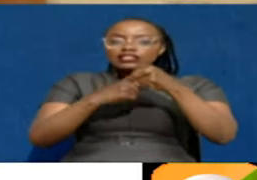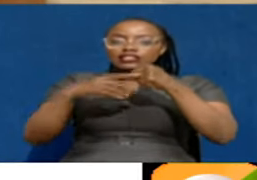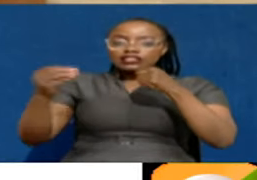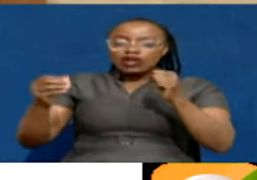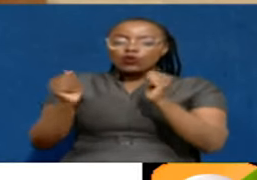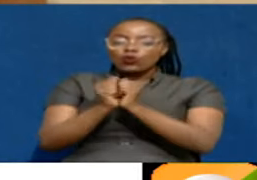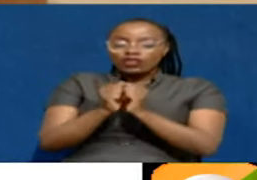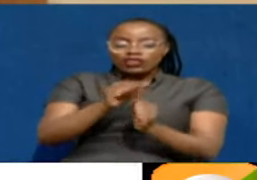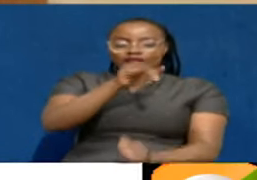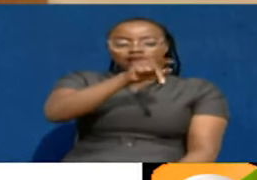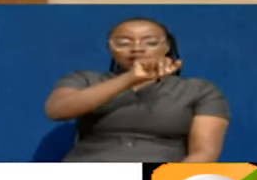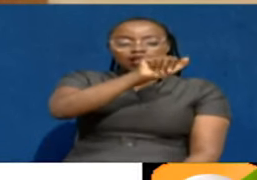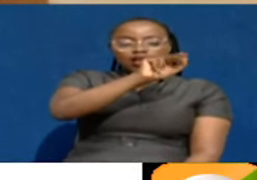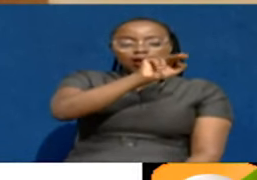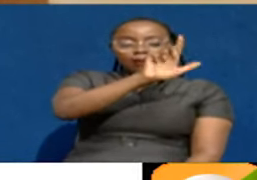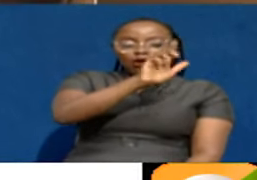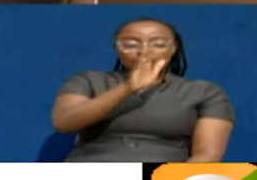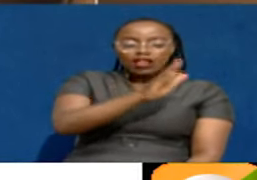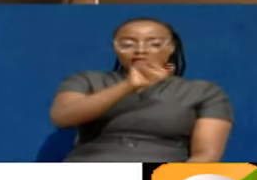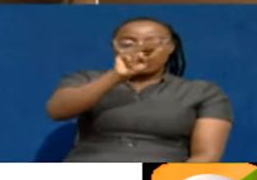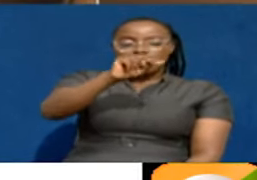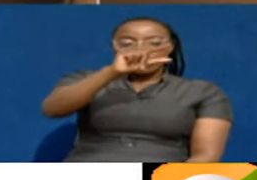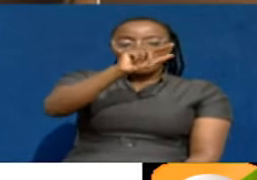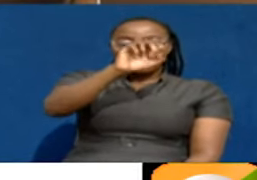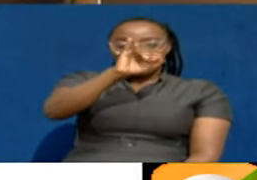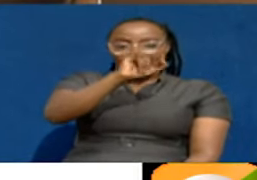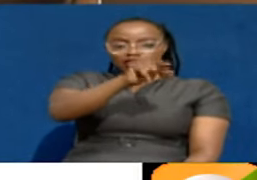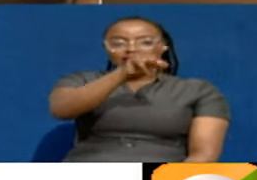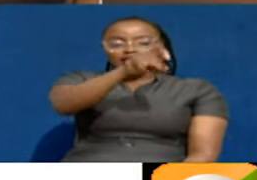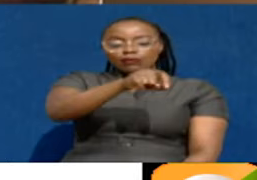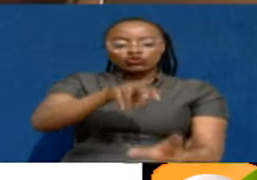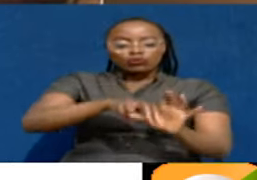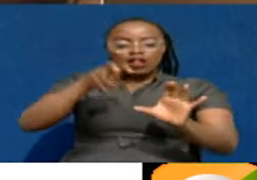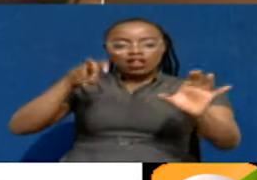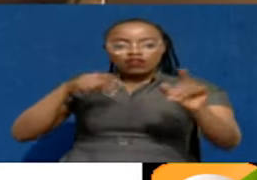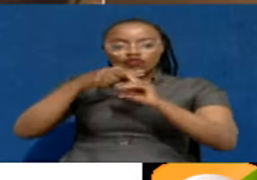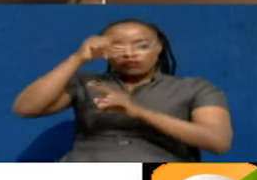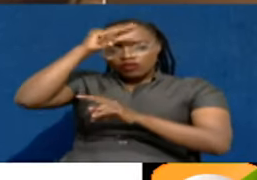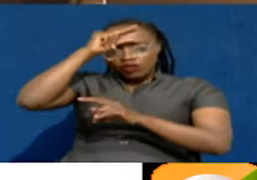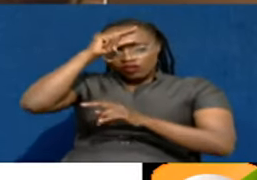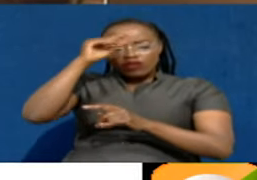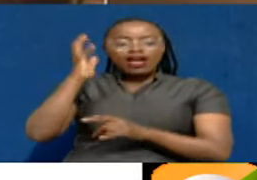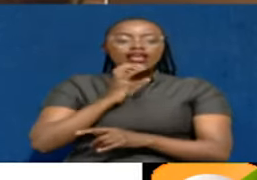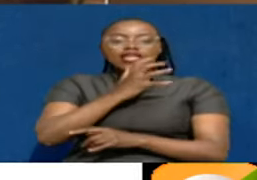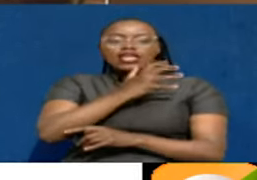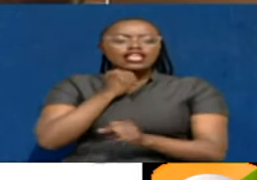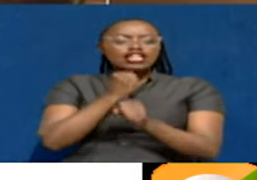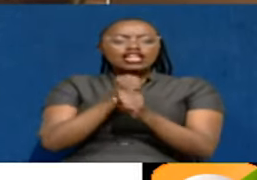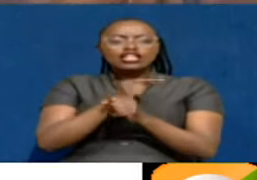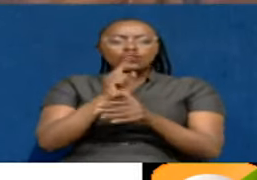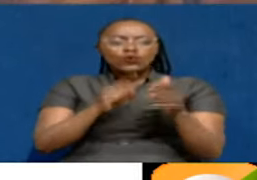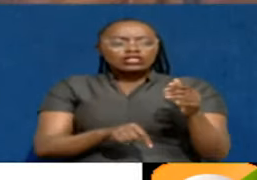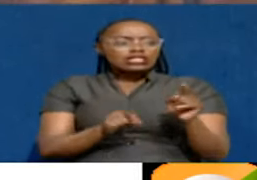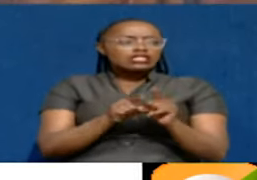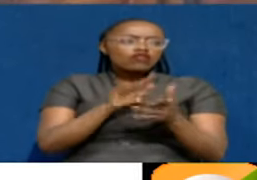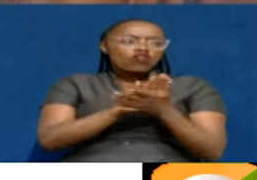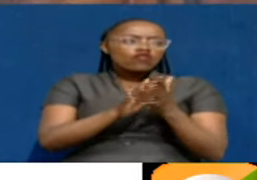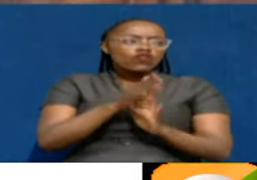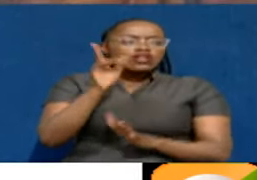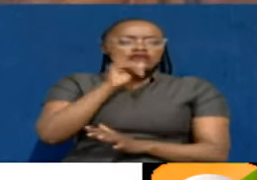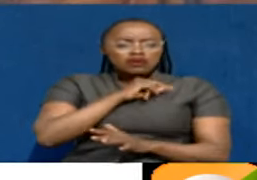Paul Ngei. Paul Ngei was actually supposed to be out of government. What did Jomo Kenyatta do? He pardoned